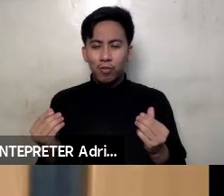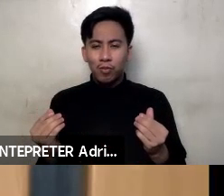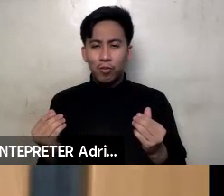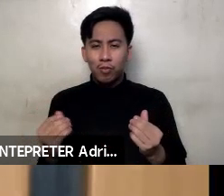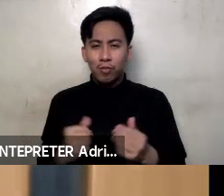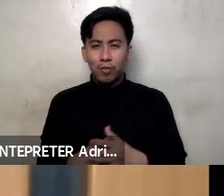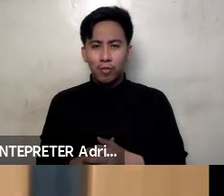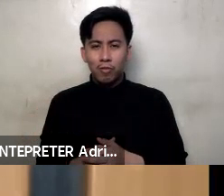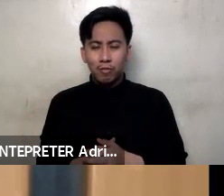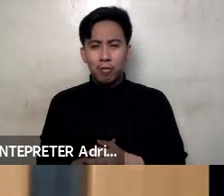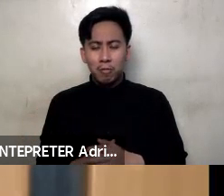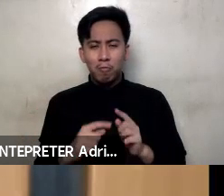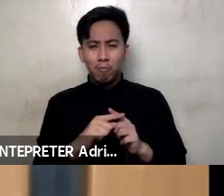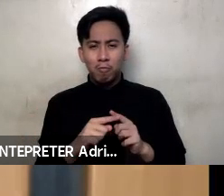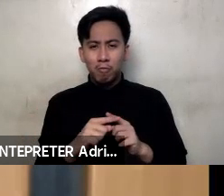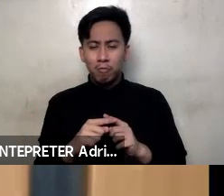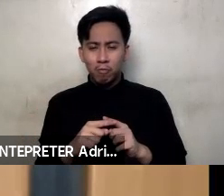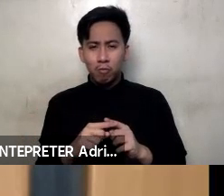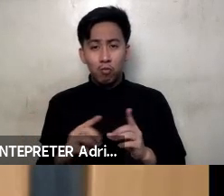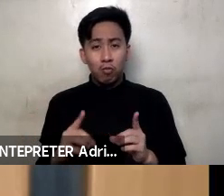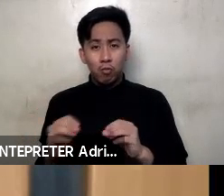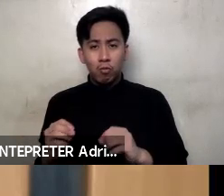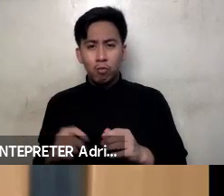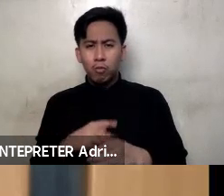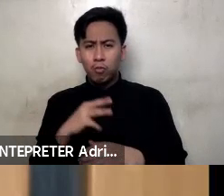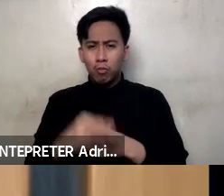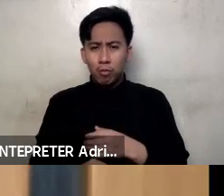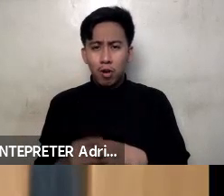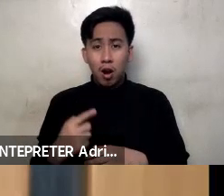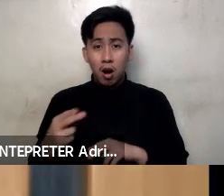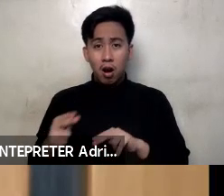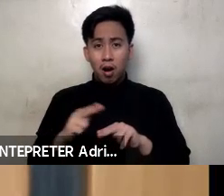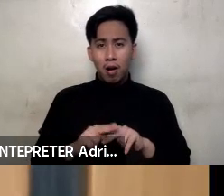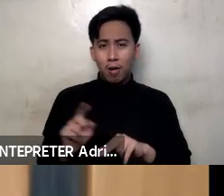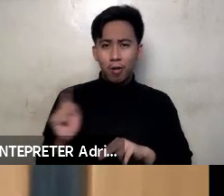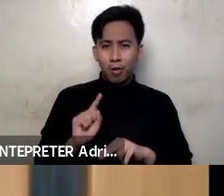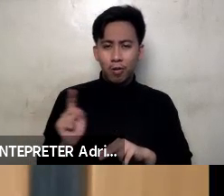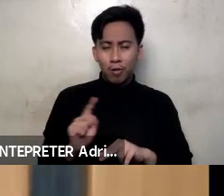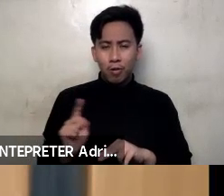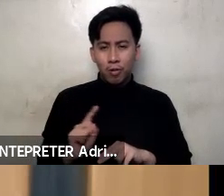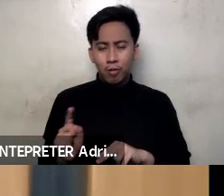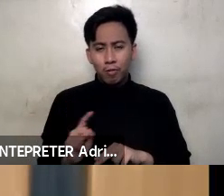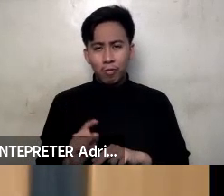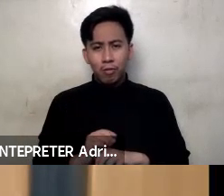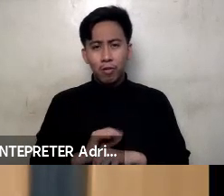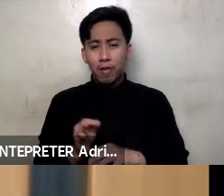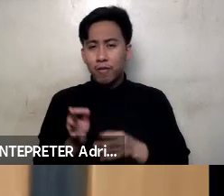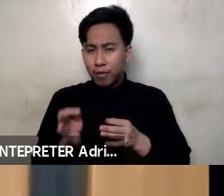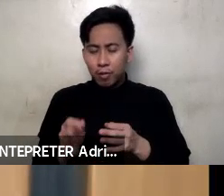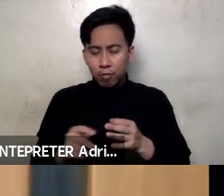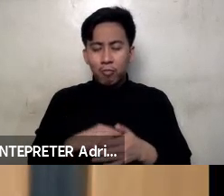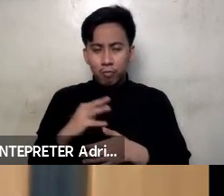multi-faceted approach. Our nutrition-specific programs include dietary supplementation, feeding